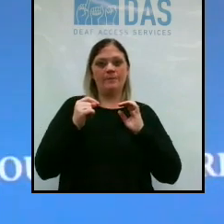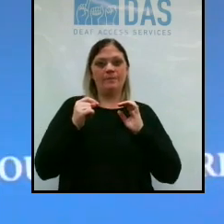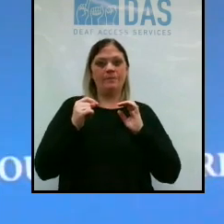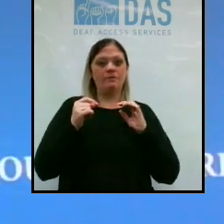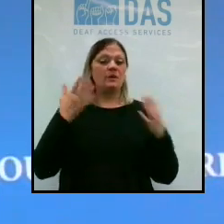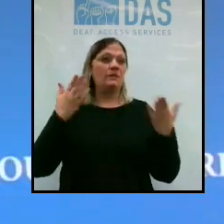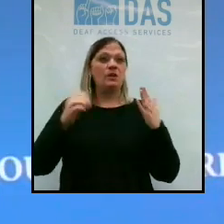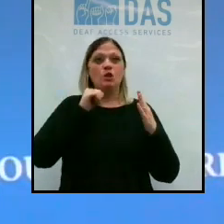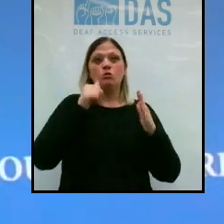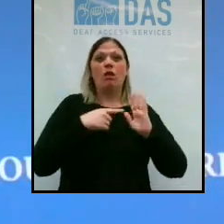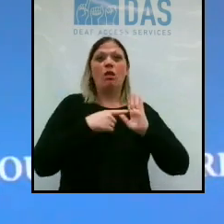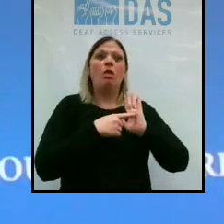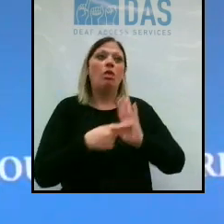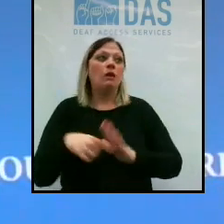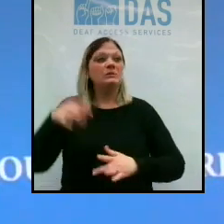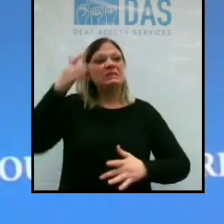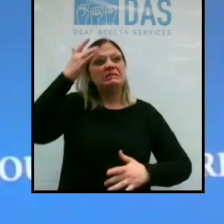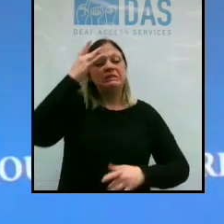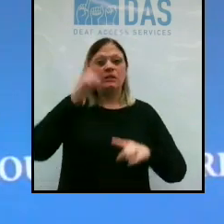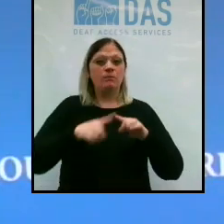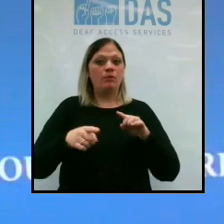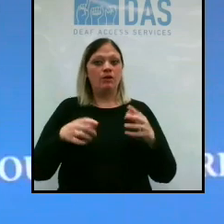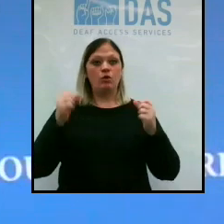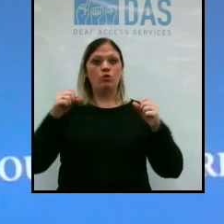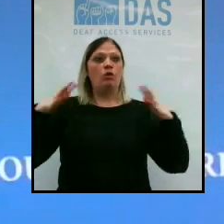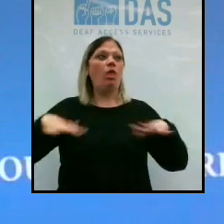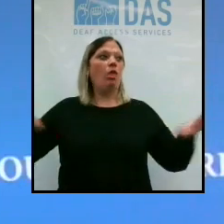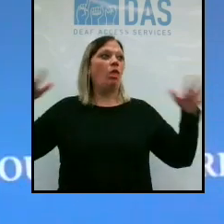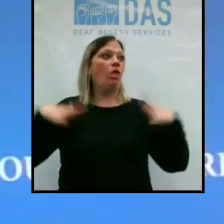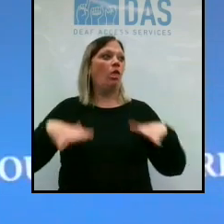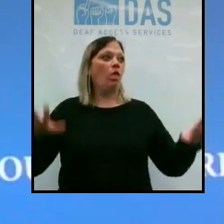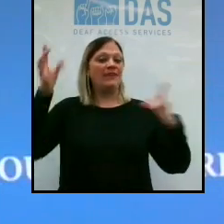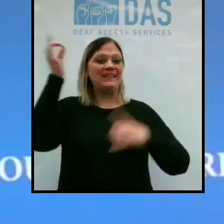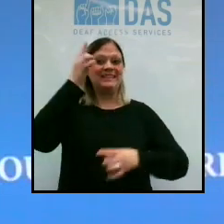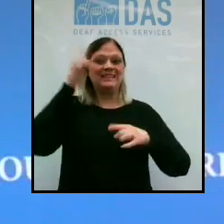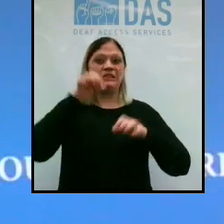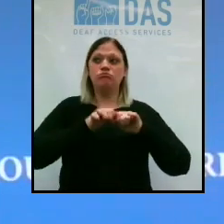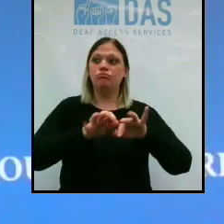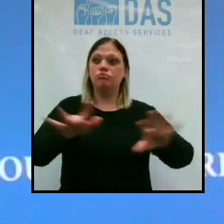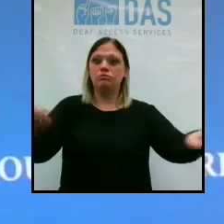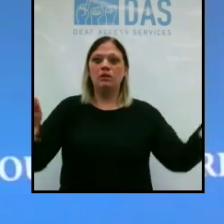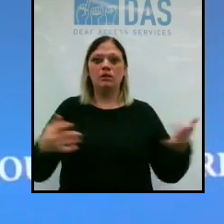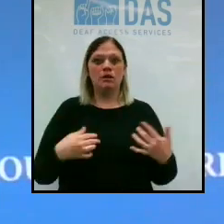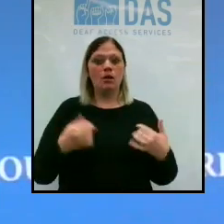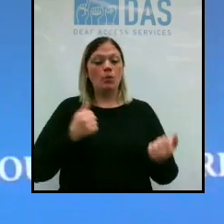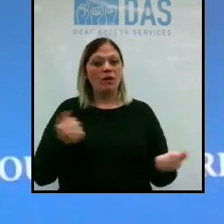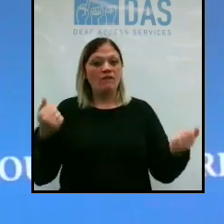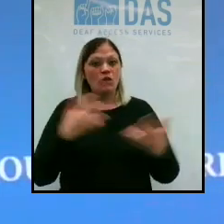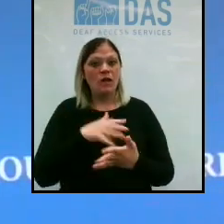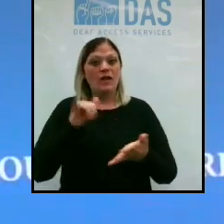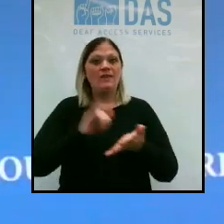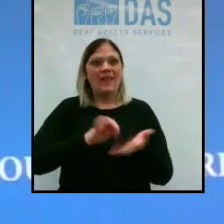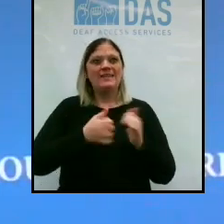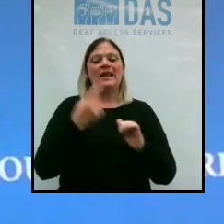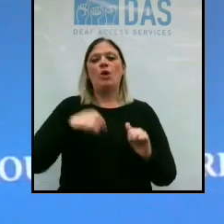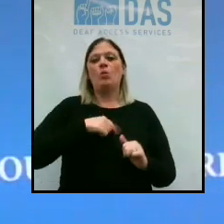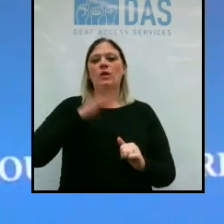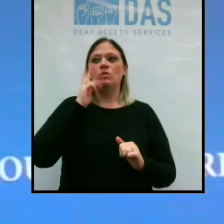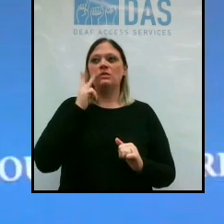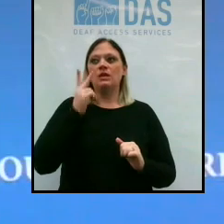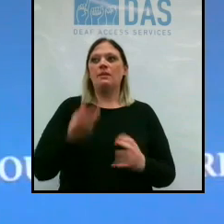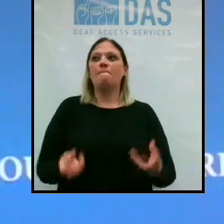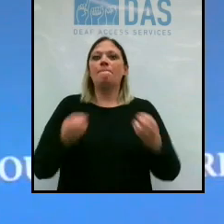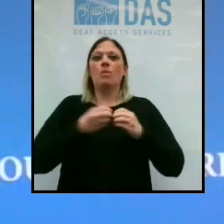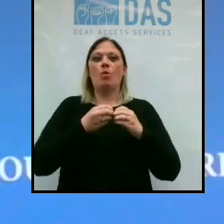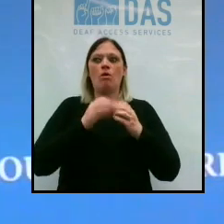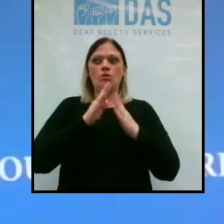be showing that they're sick, but they could be shedding the disease. And we're very fearful that that's how we're going to see additional community spread,